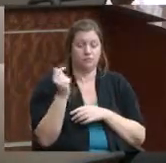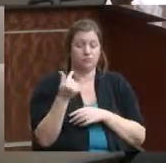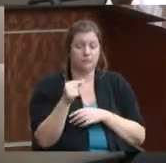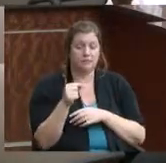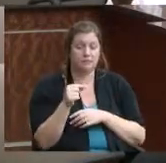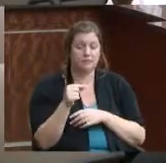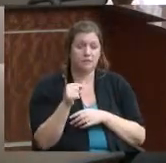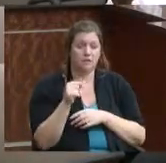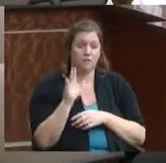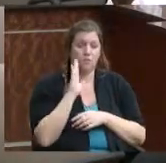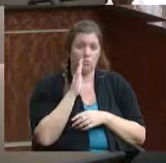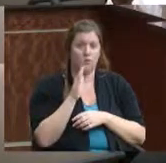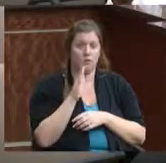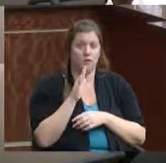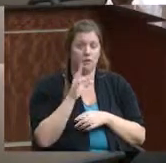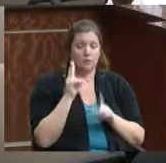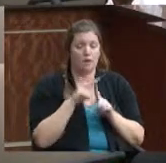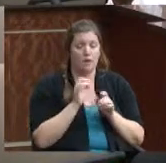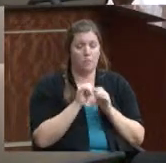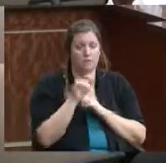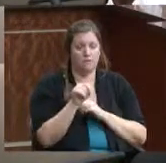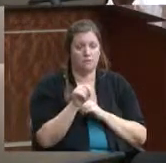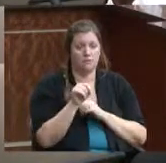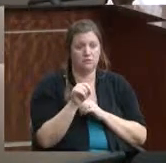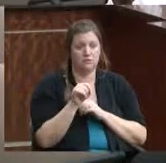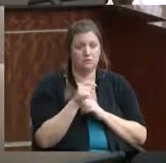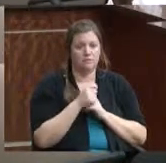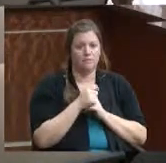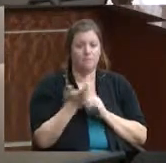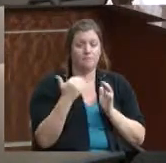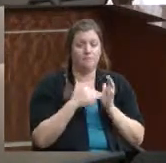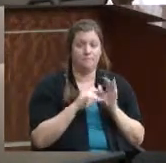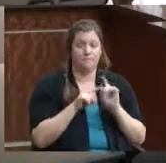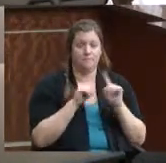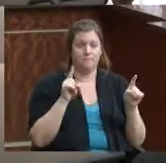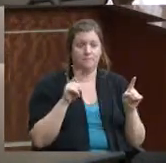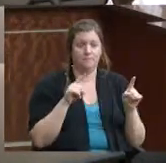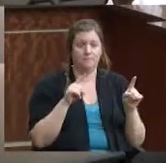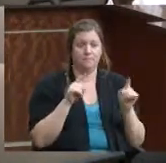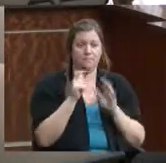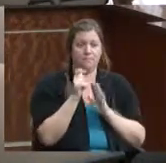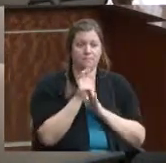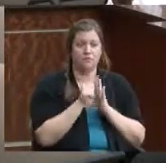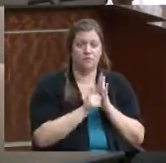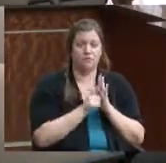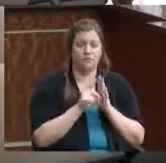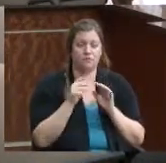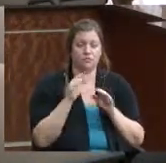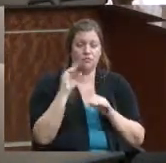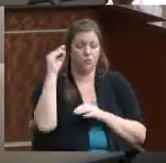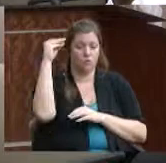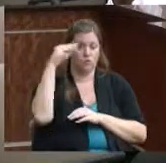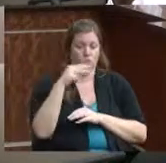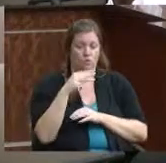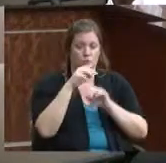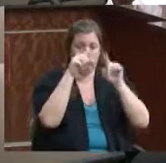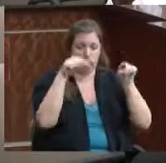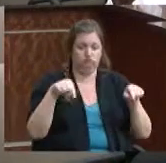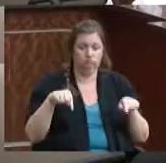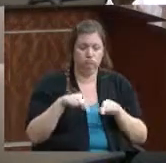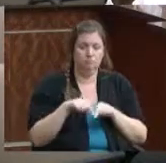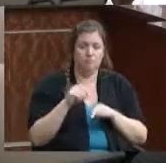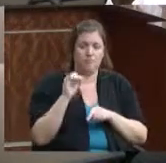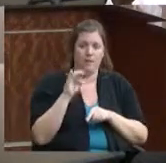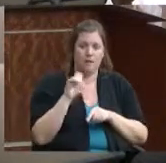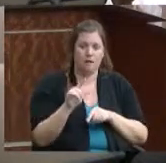solar project would absolutely comply with. Again, the intent of the legislation is to permit a solar energy collection system for non-commercial